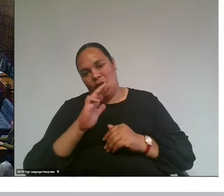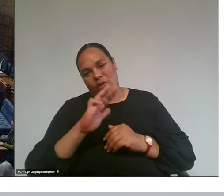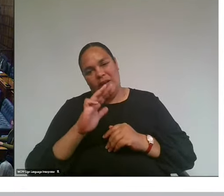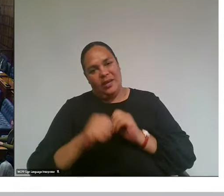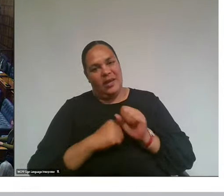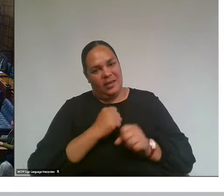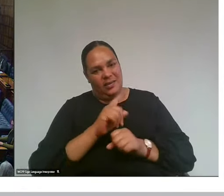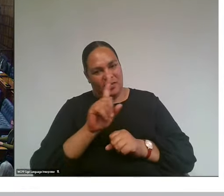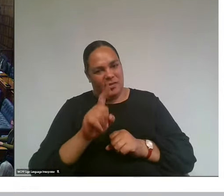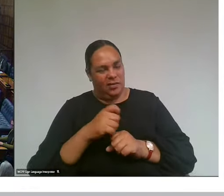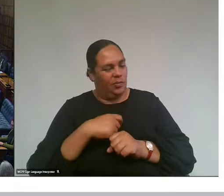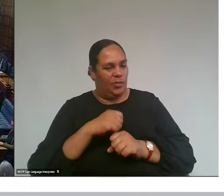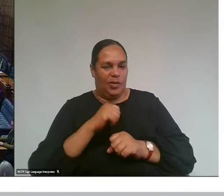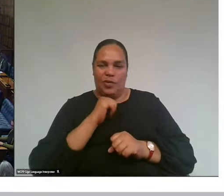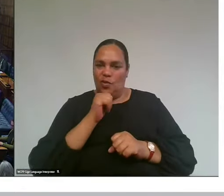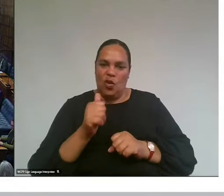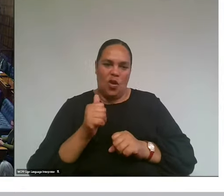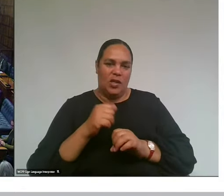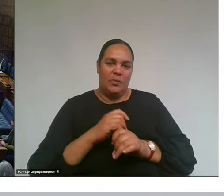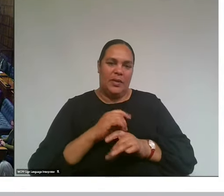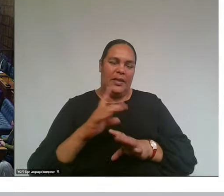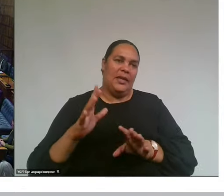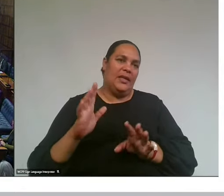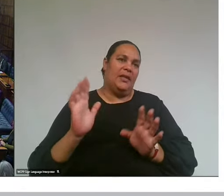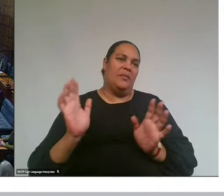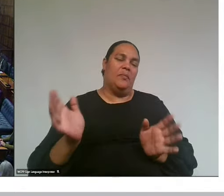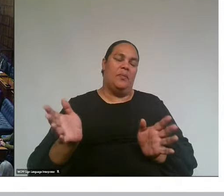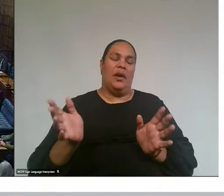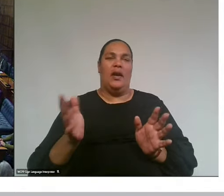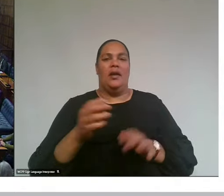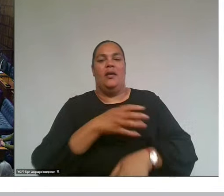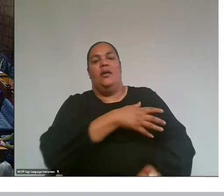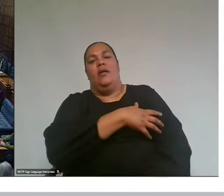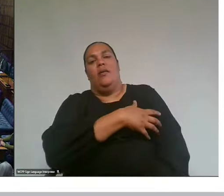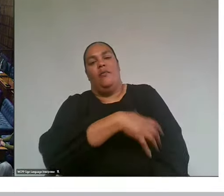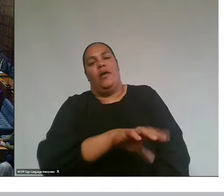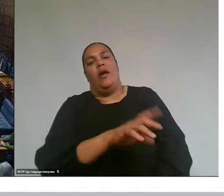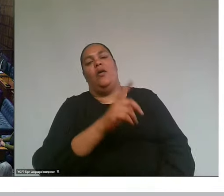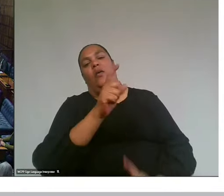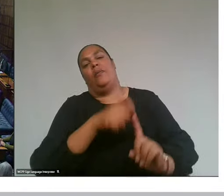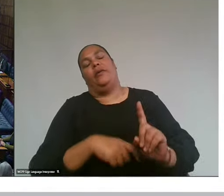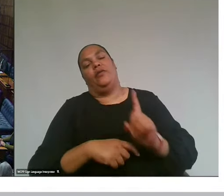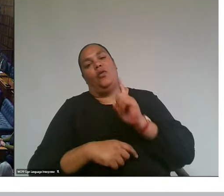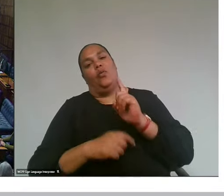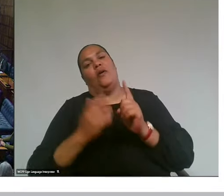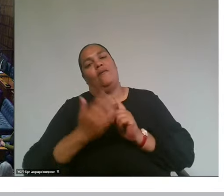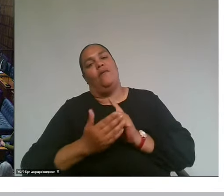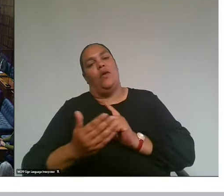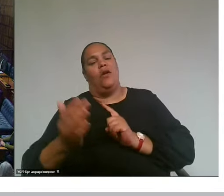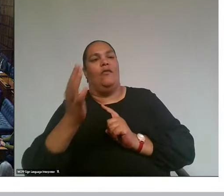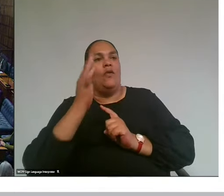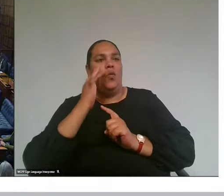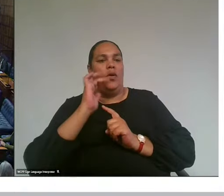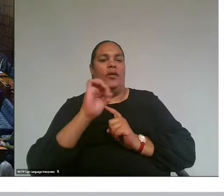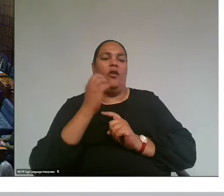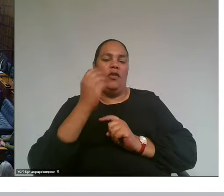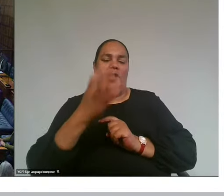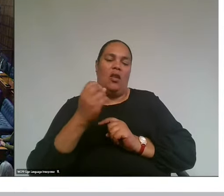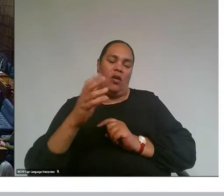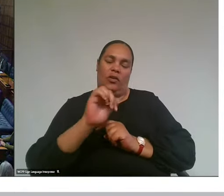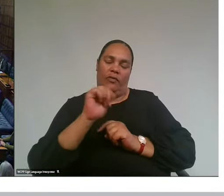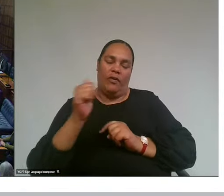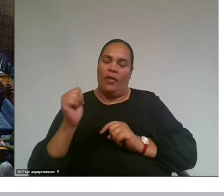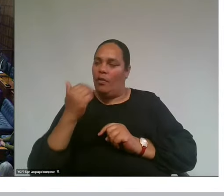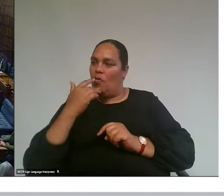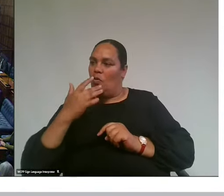years I not beginning to just Empower one person forever while there might be lot of others who would